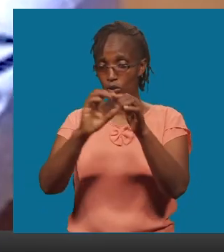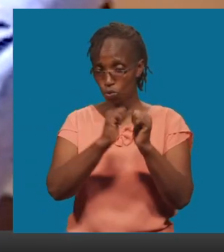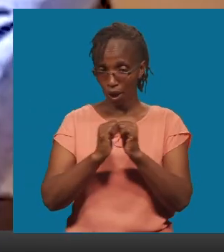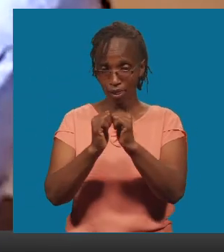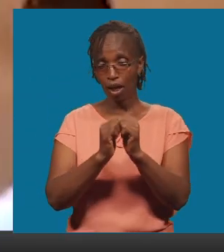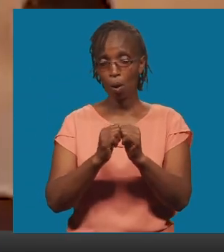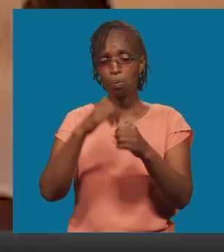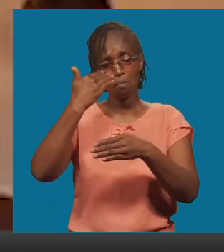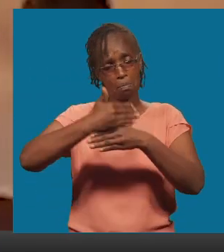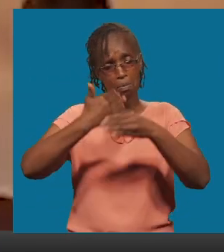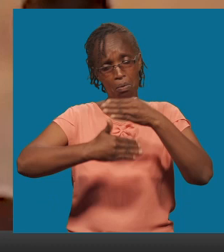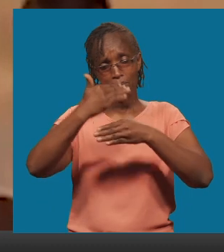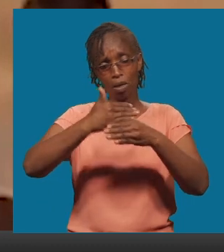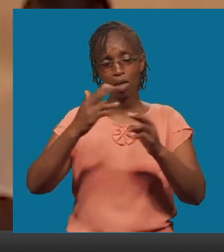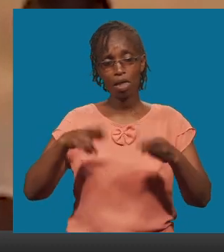mpaka Isiolo Marsabit.